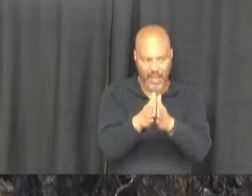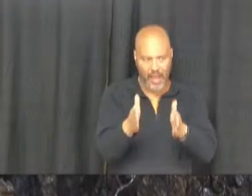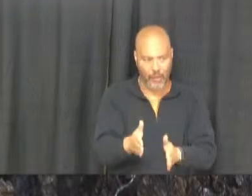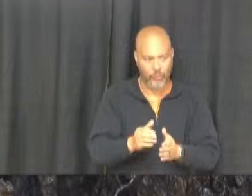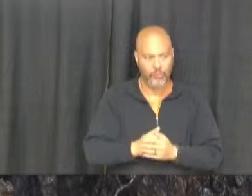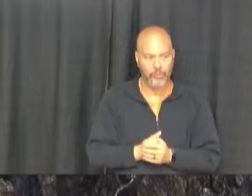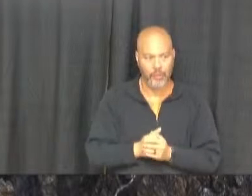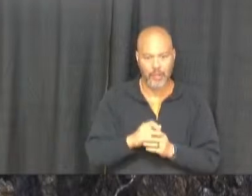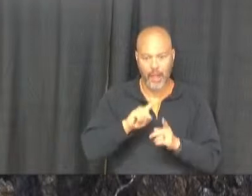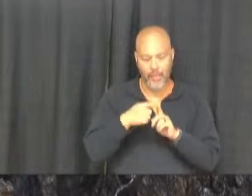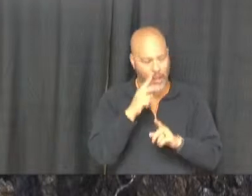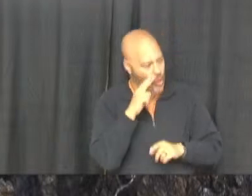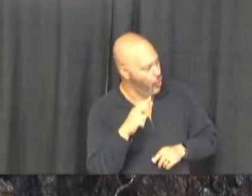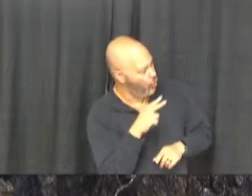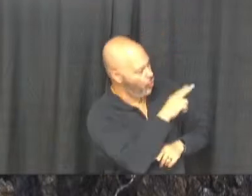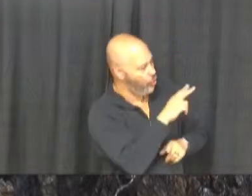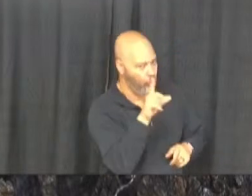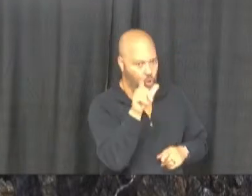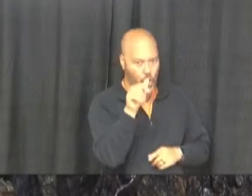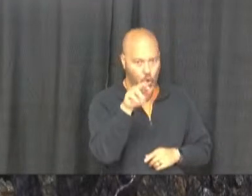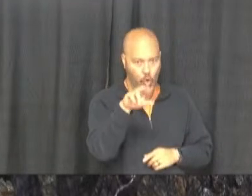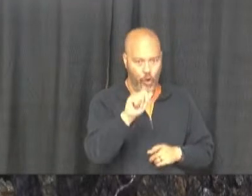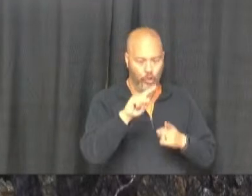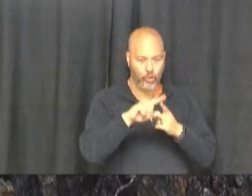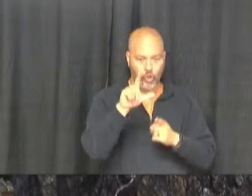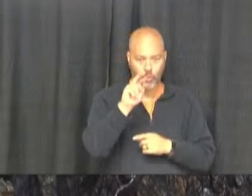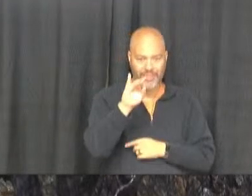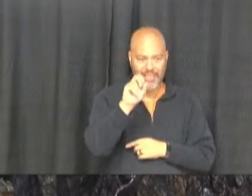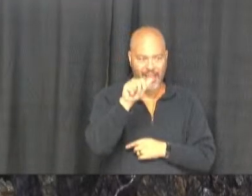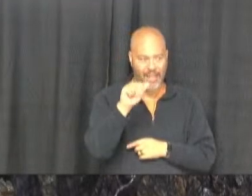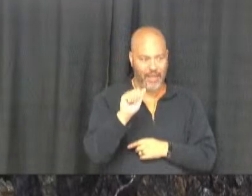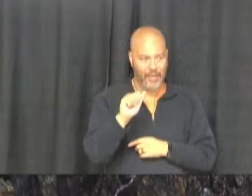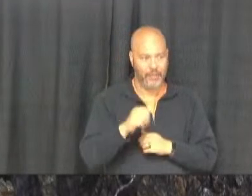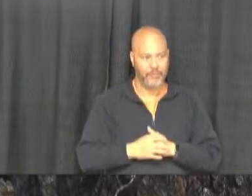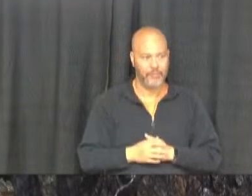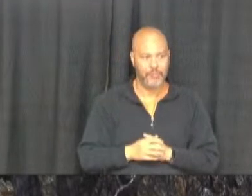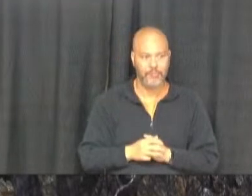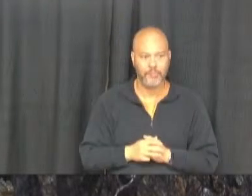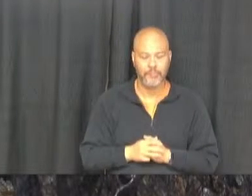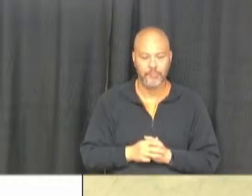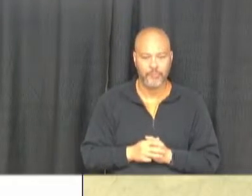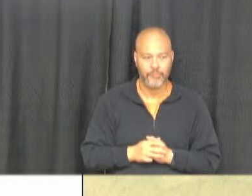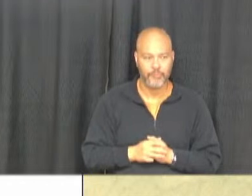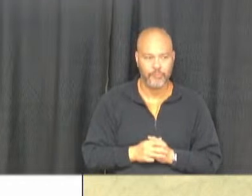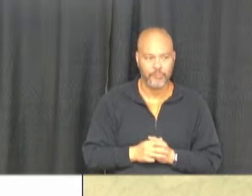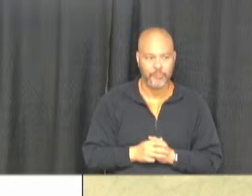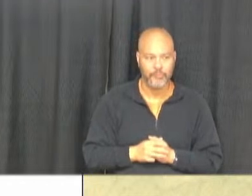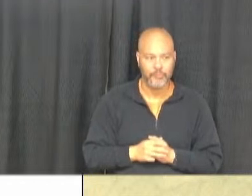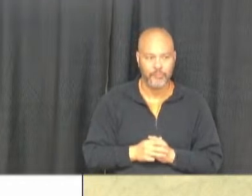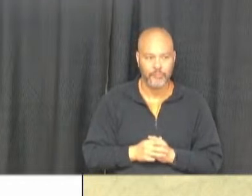And then looking back up Laura to Louisiana, they'd be past that pickup truck on the left.